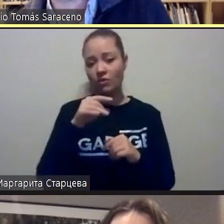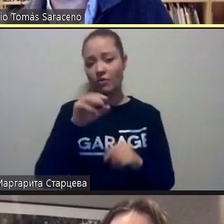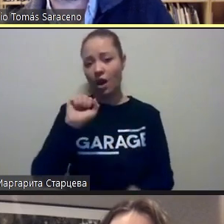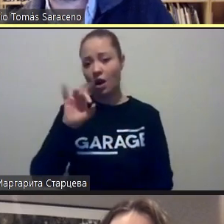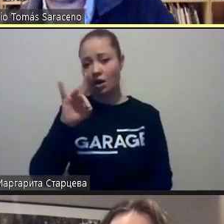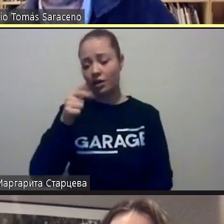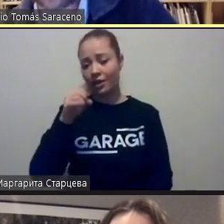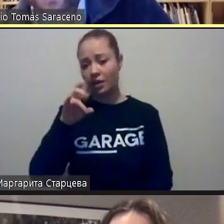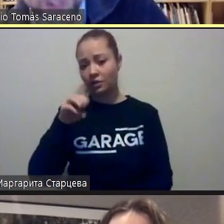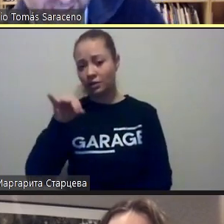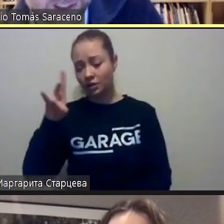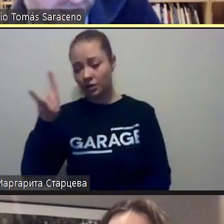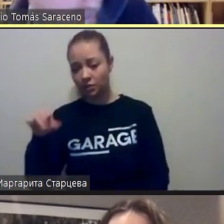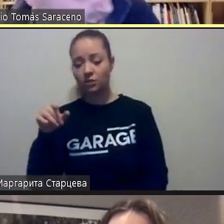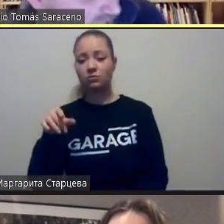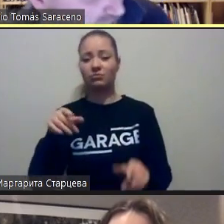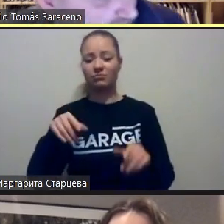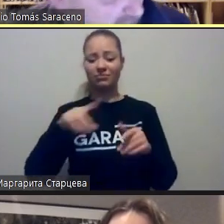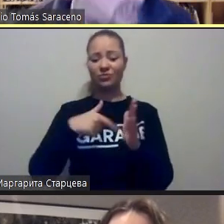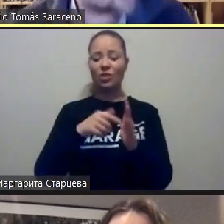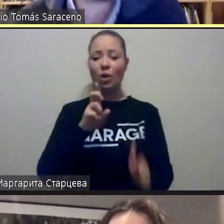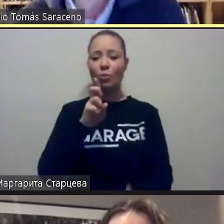from environmental injustice.